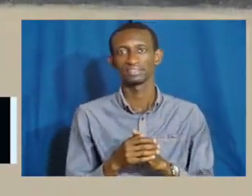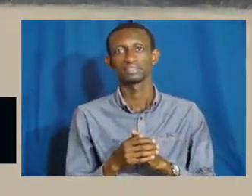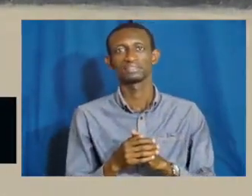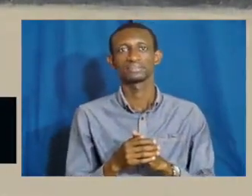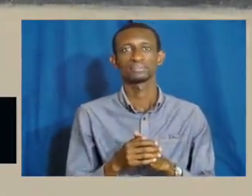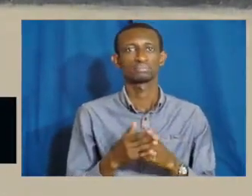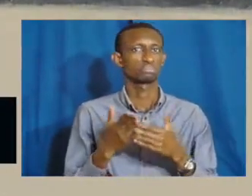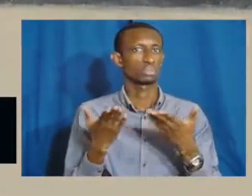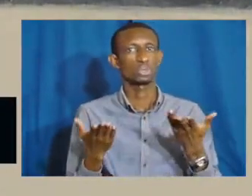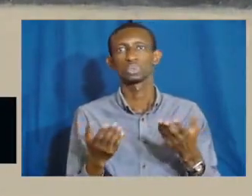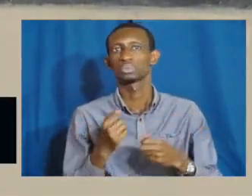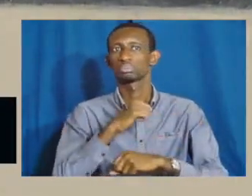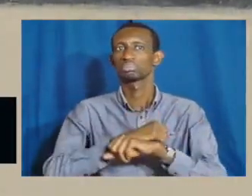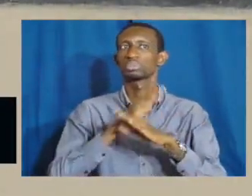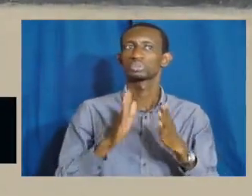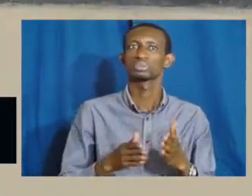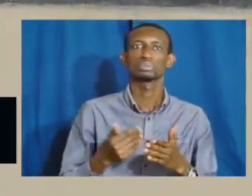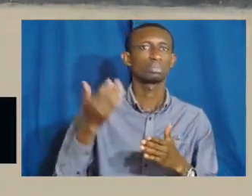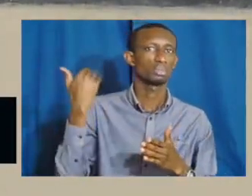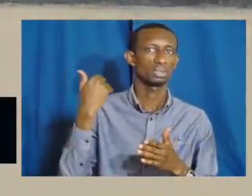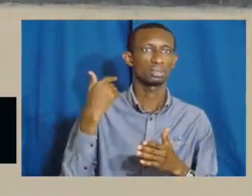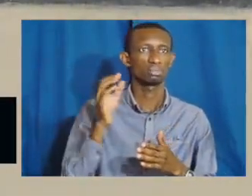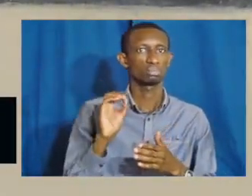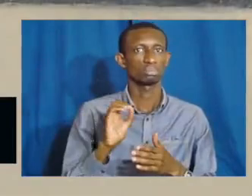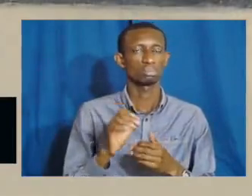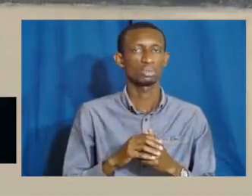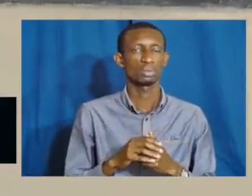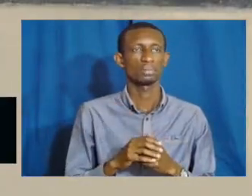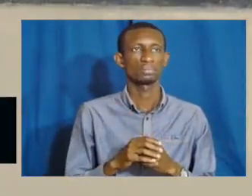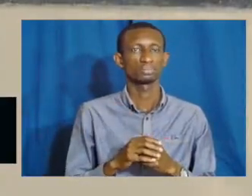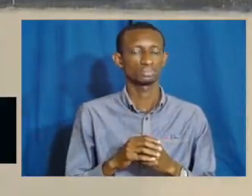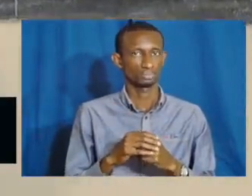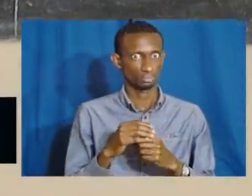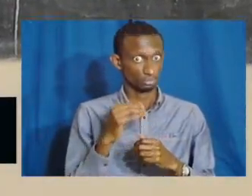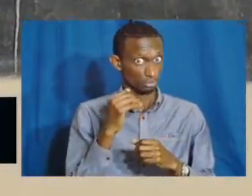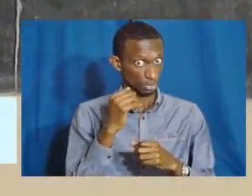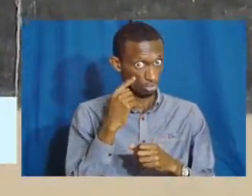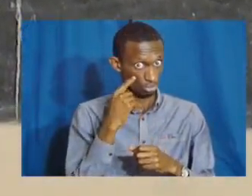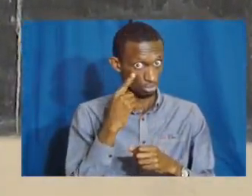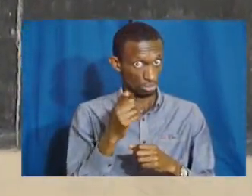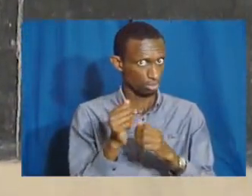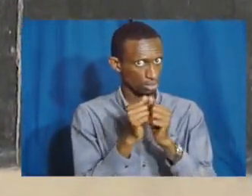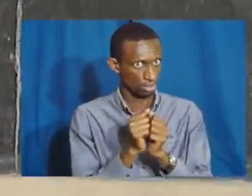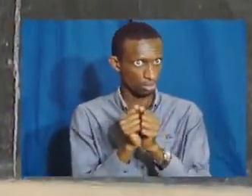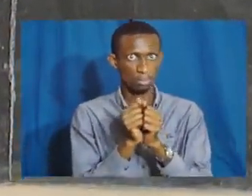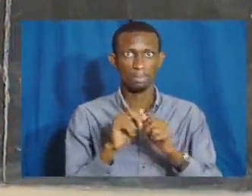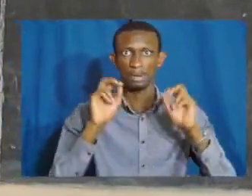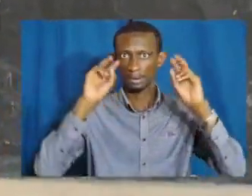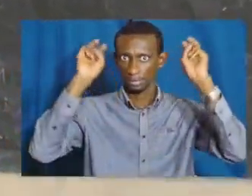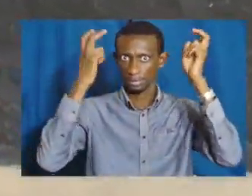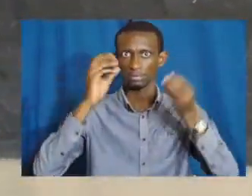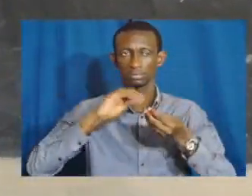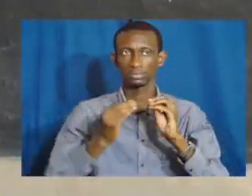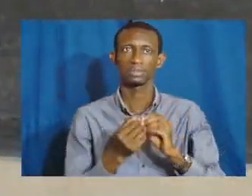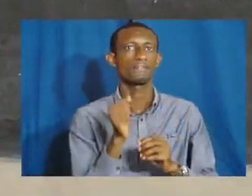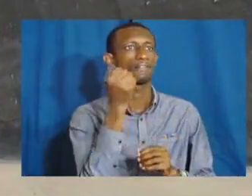probably who could have seen this one when you were at school. We'll be together with Unit 5, and then we'll look